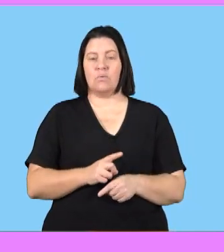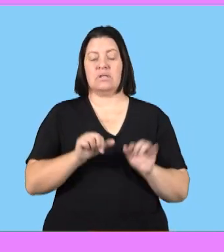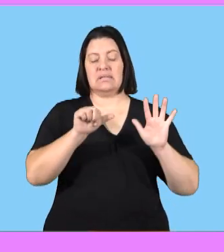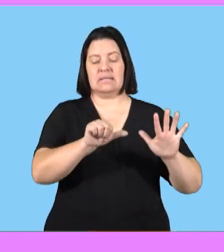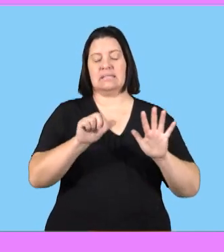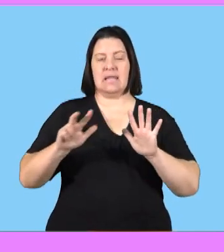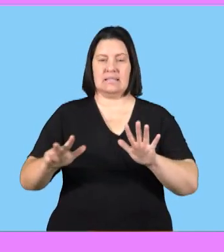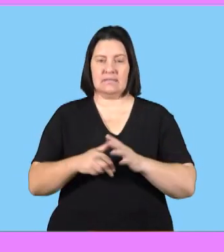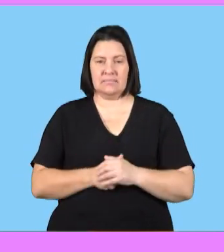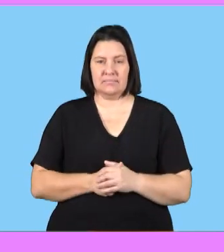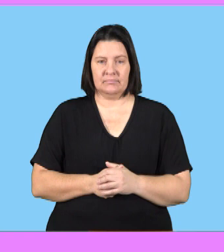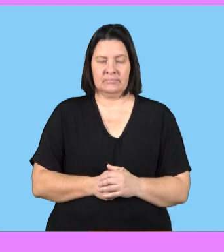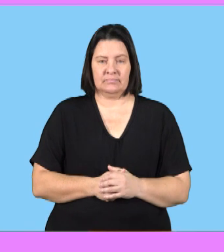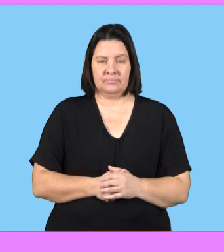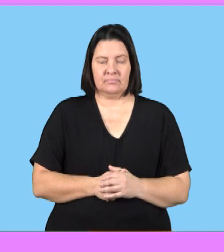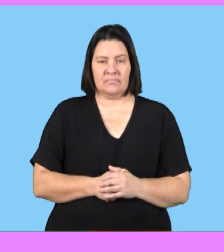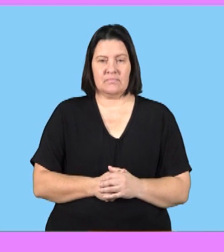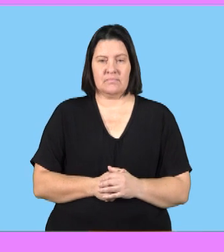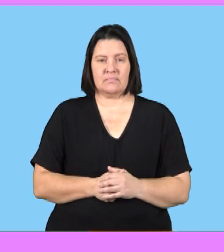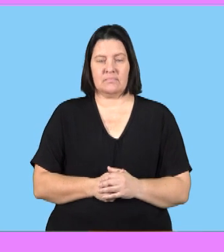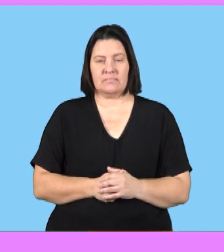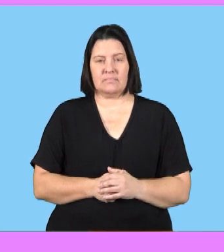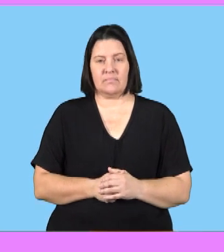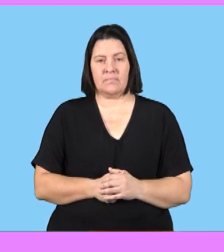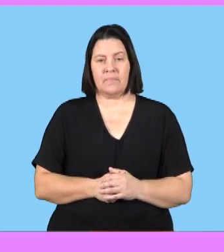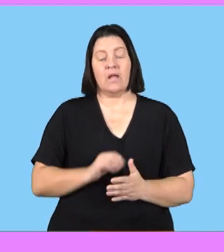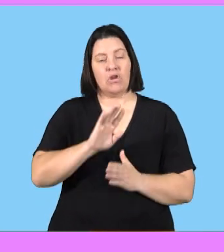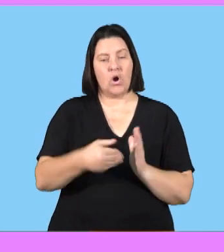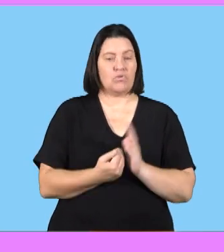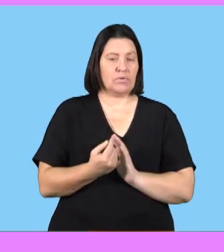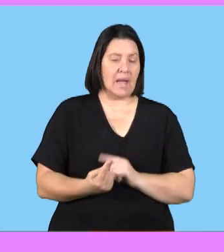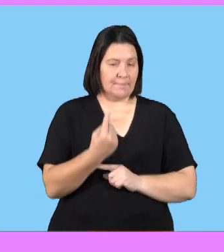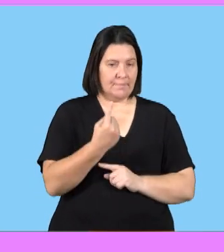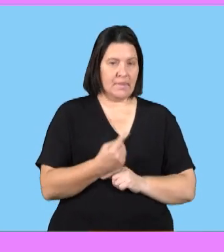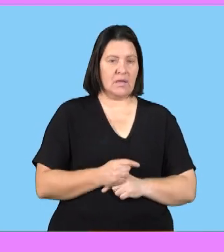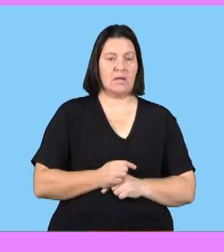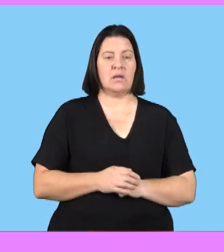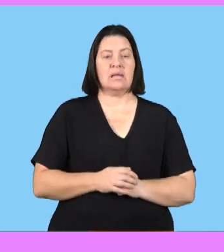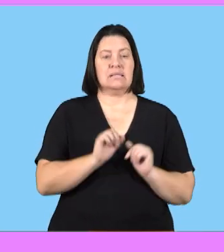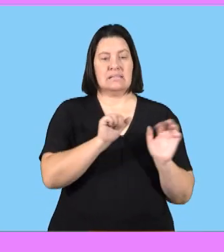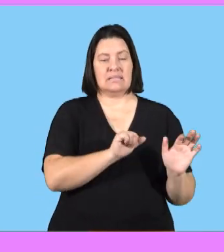answer that we will have is 68. This is your rounding up. So when we round up